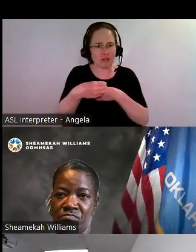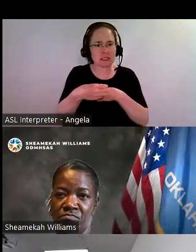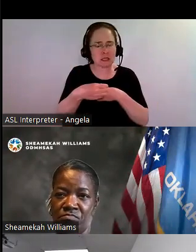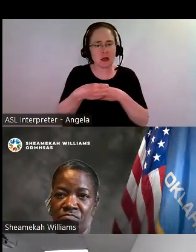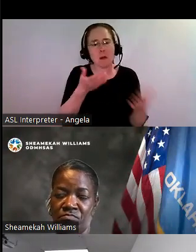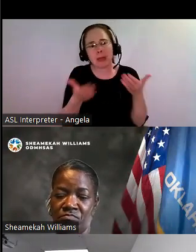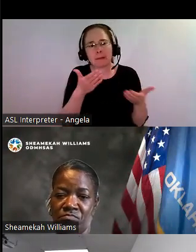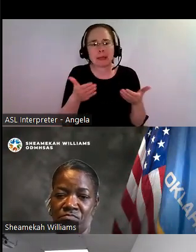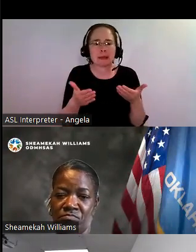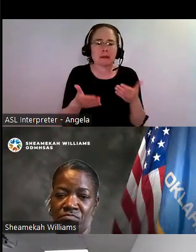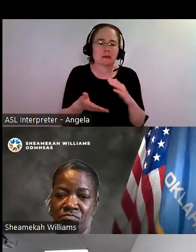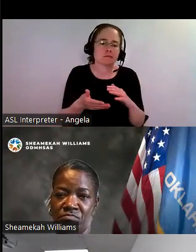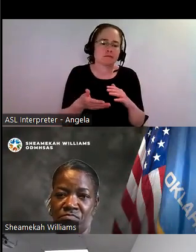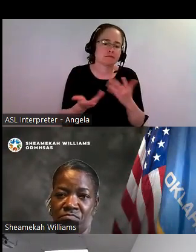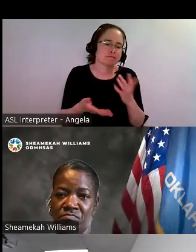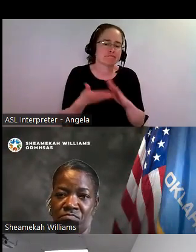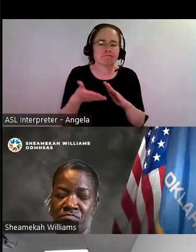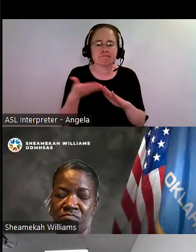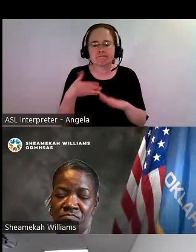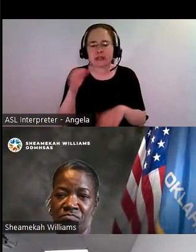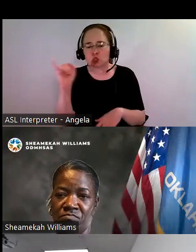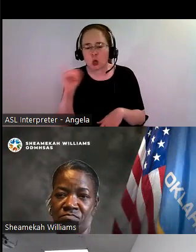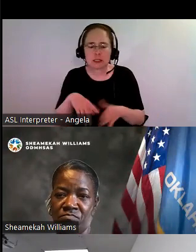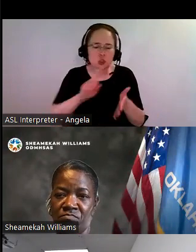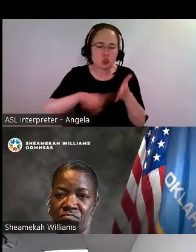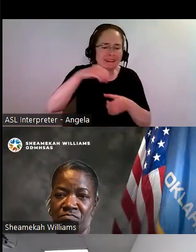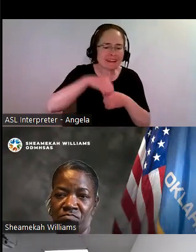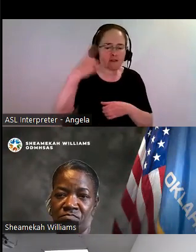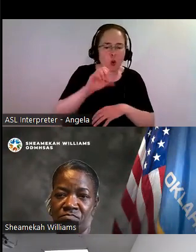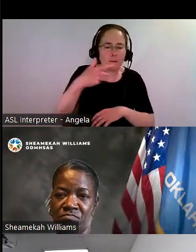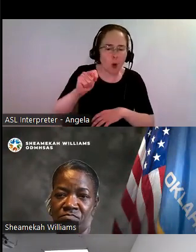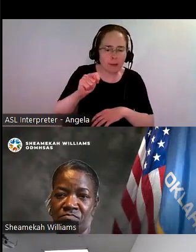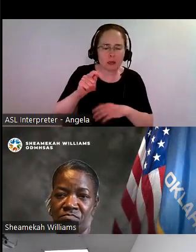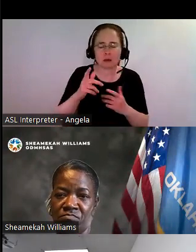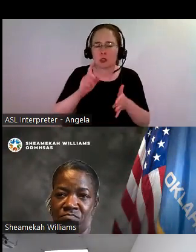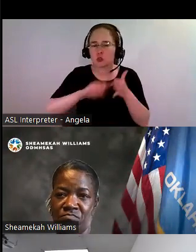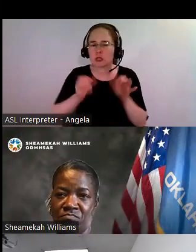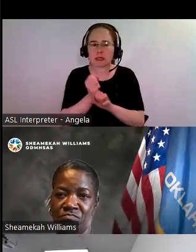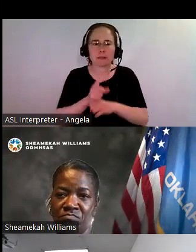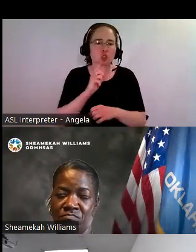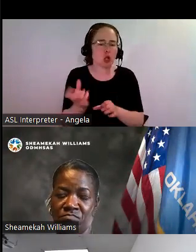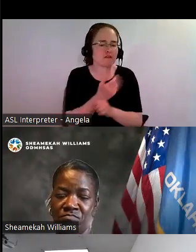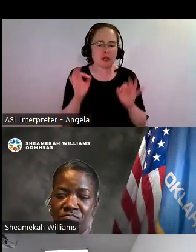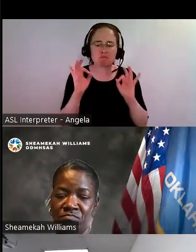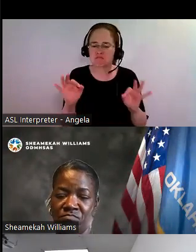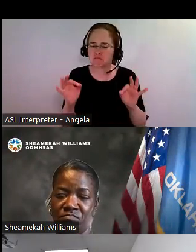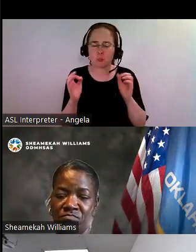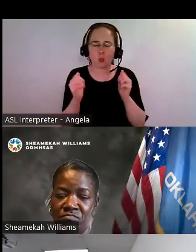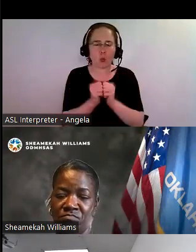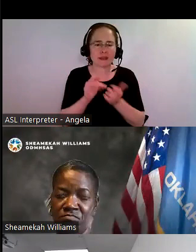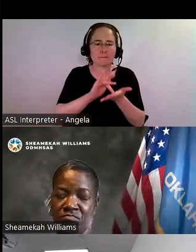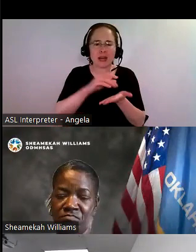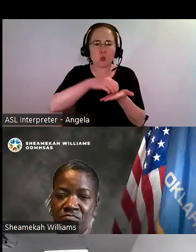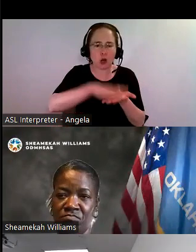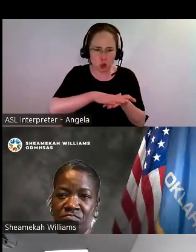have been running insurance. They may have been checking somebody into an appointment. They may have been checking to make sure that everything was okay with our medical